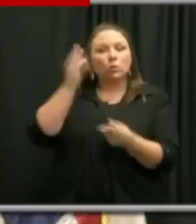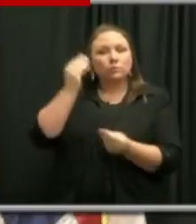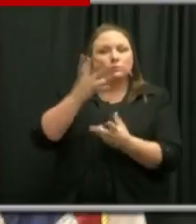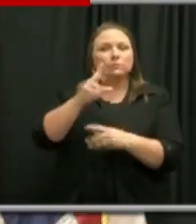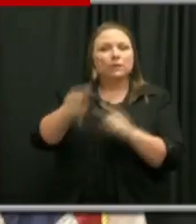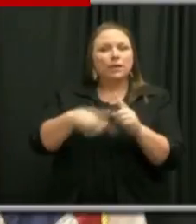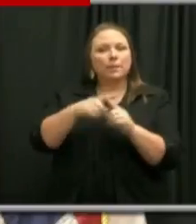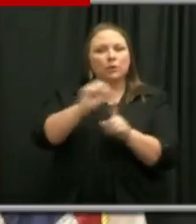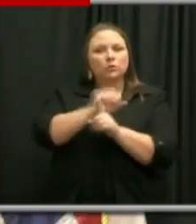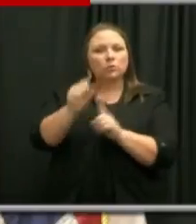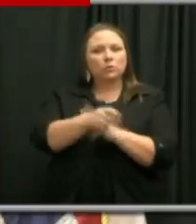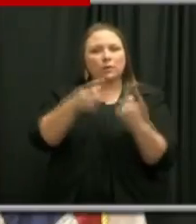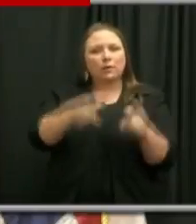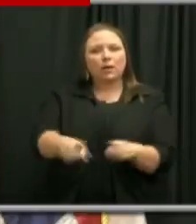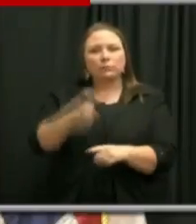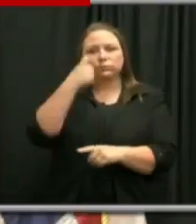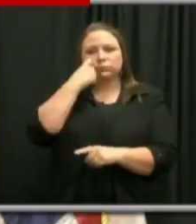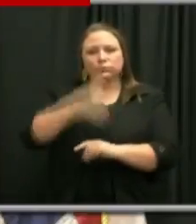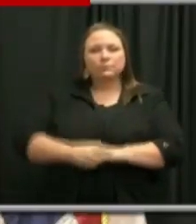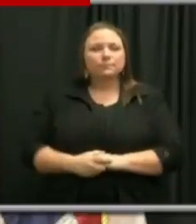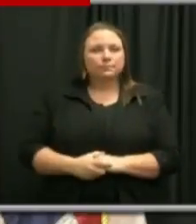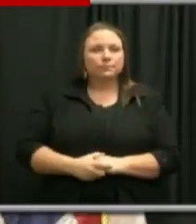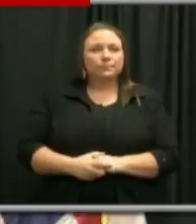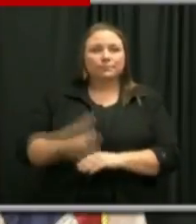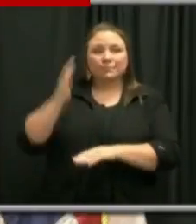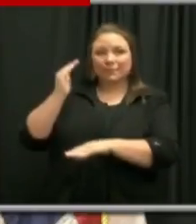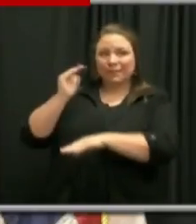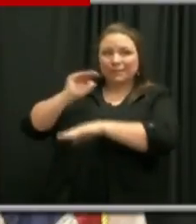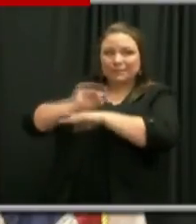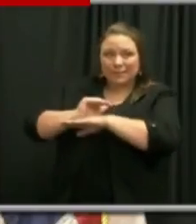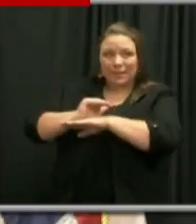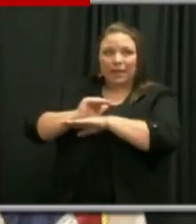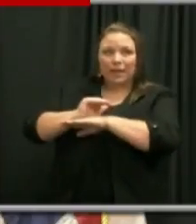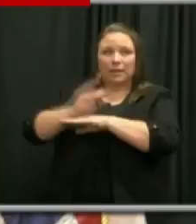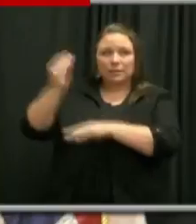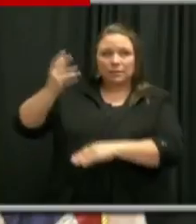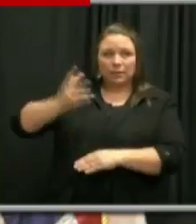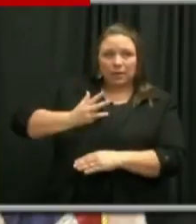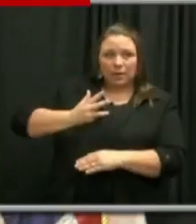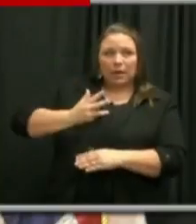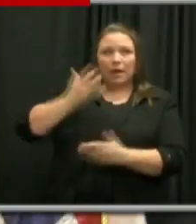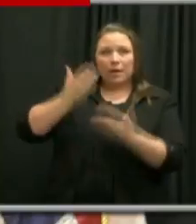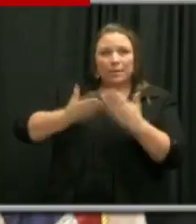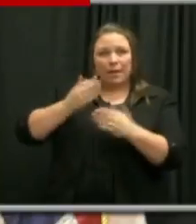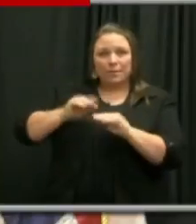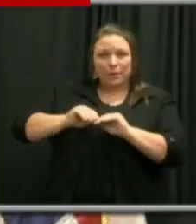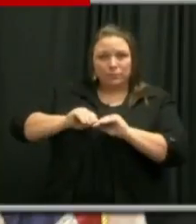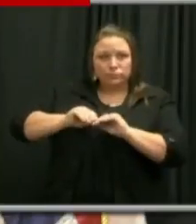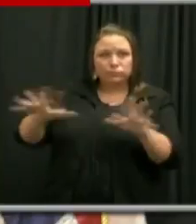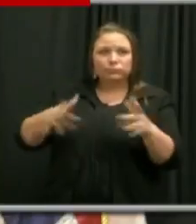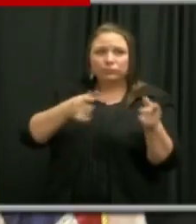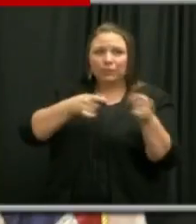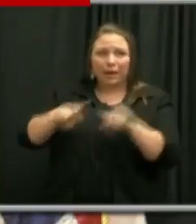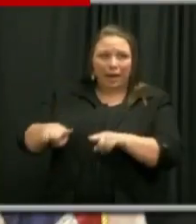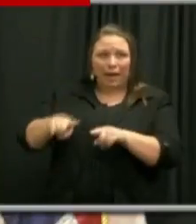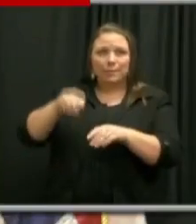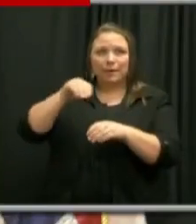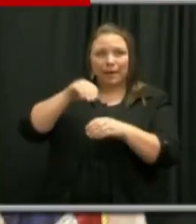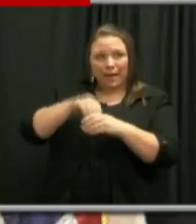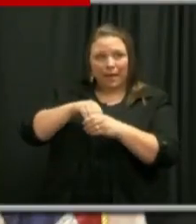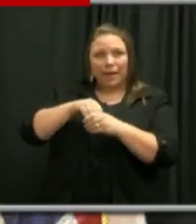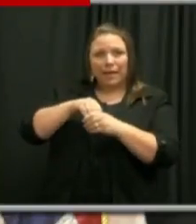a developing situation. Late last night, we were made aware of a possible isolated outbreak of the virus at